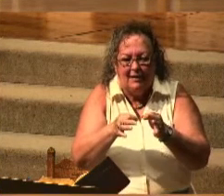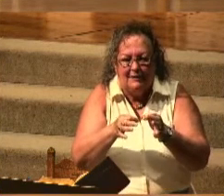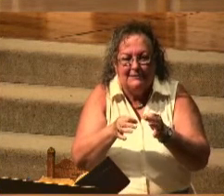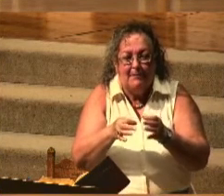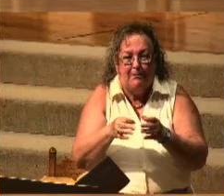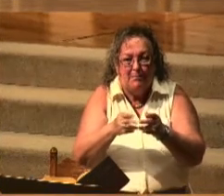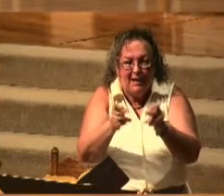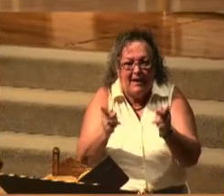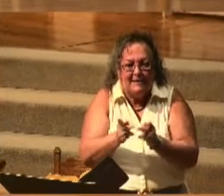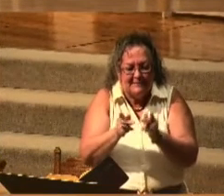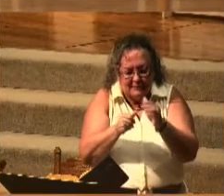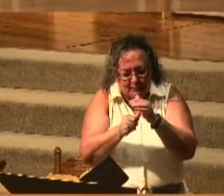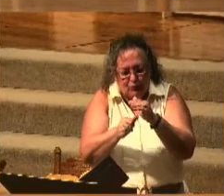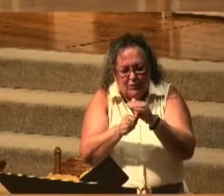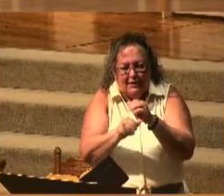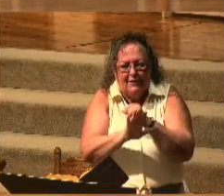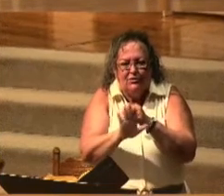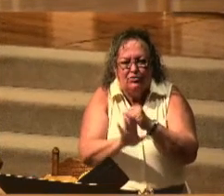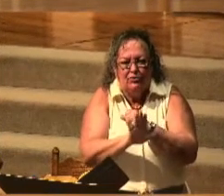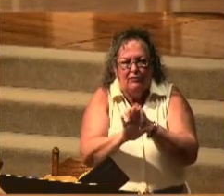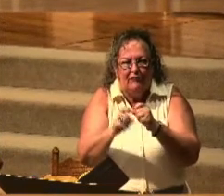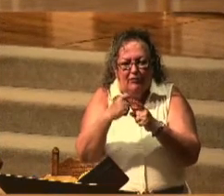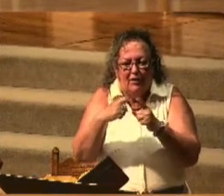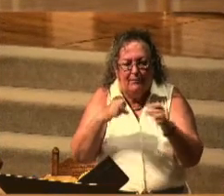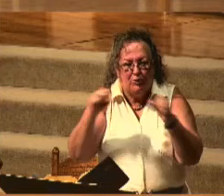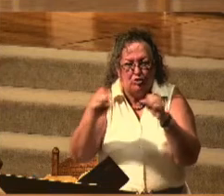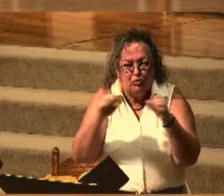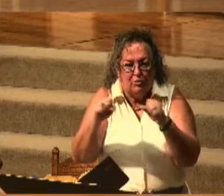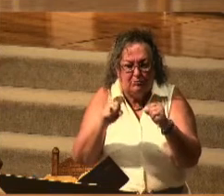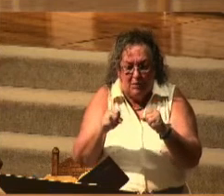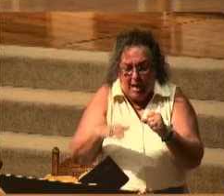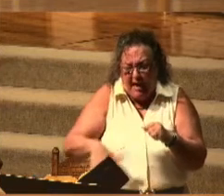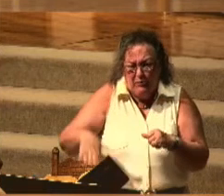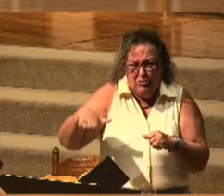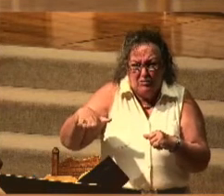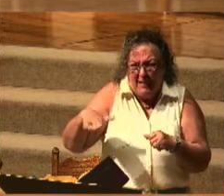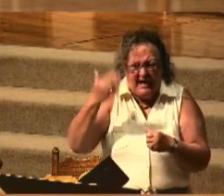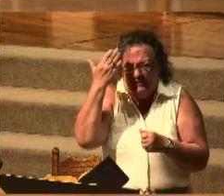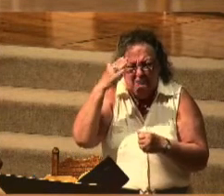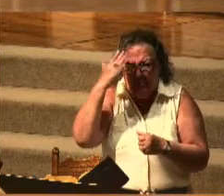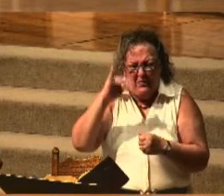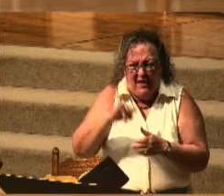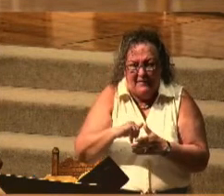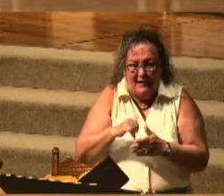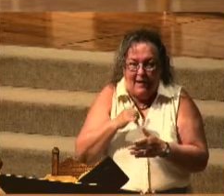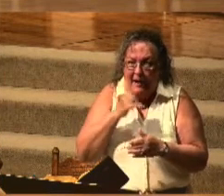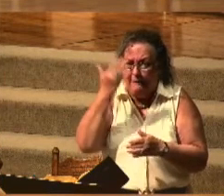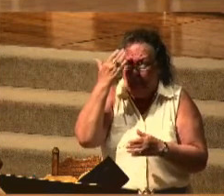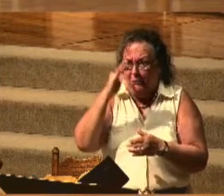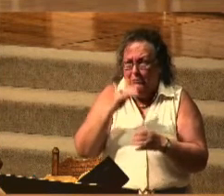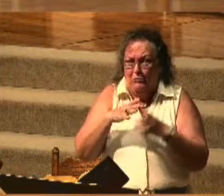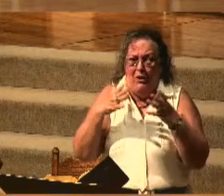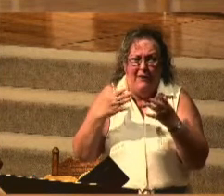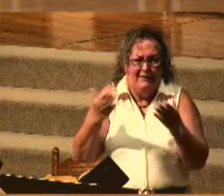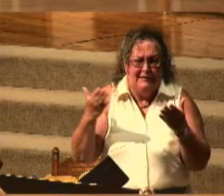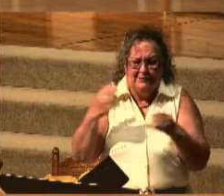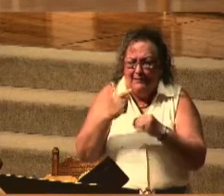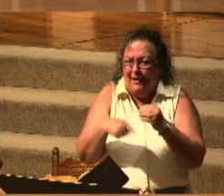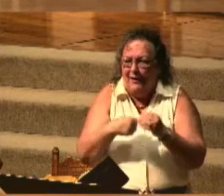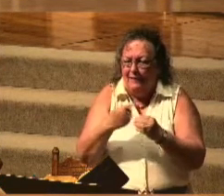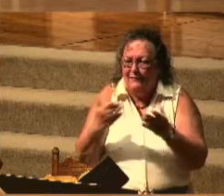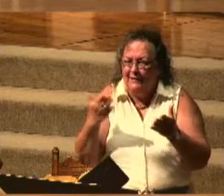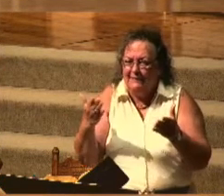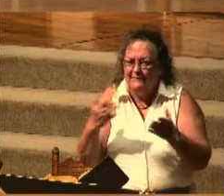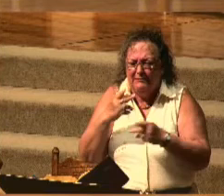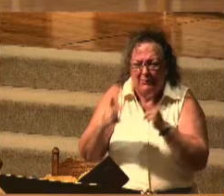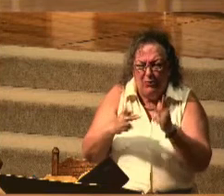storm. You go into the pavilion. I didn't know that then. I don't know a lot of things about a lot of people and a lot of things and what